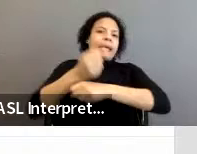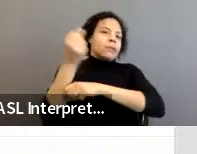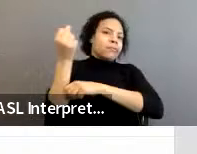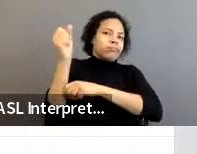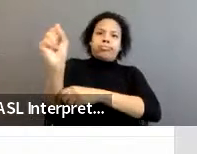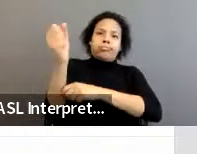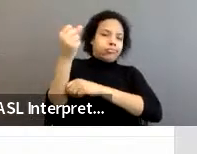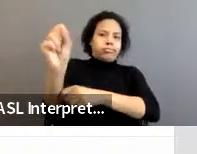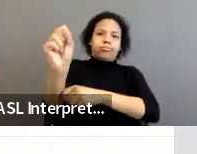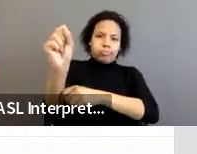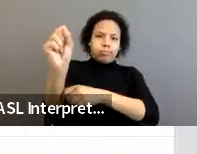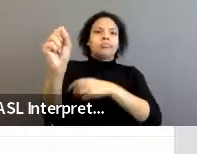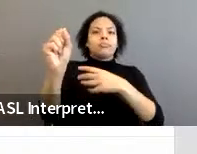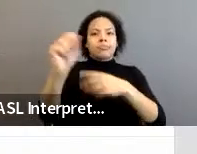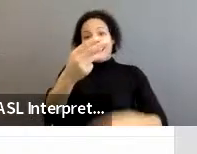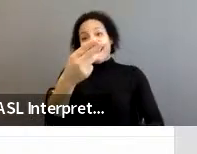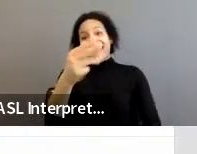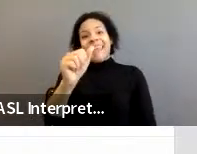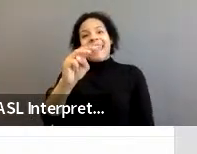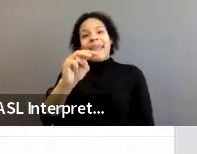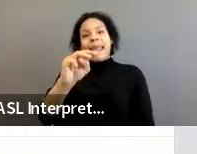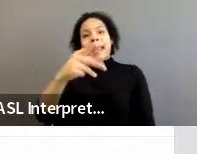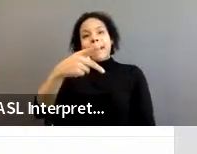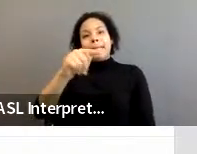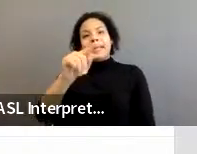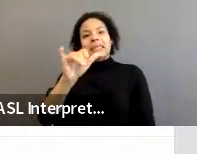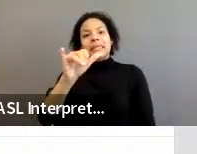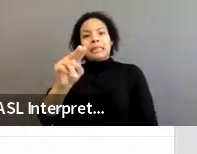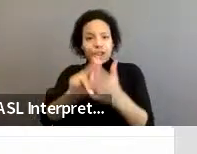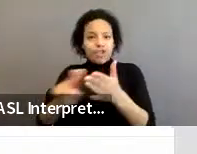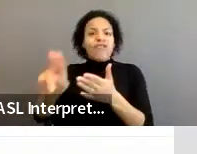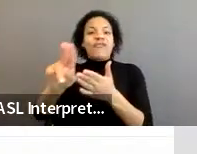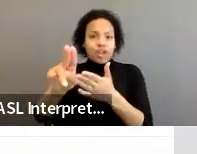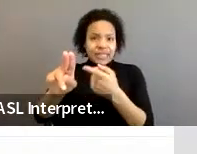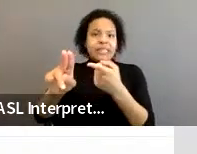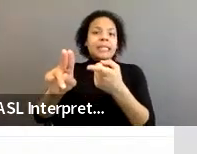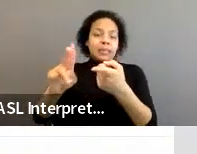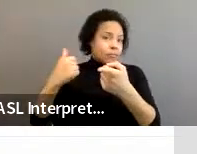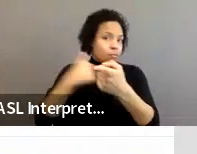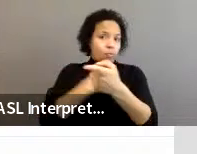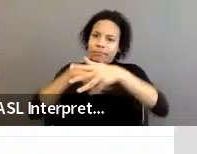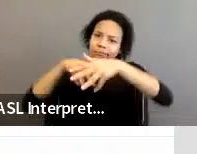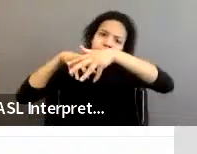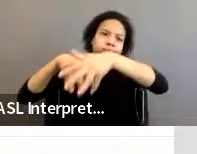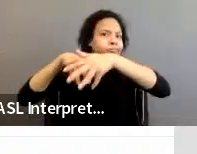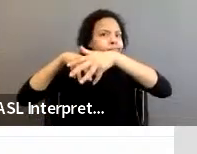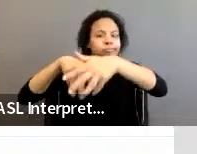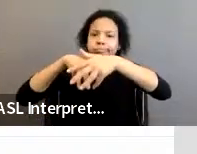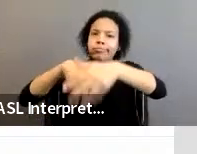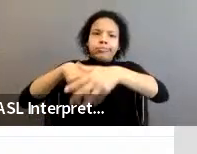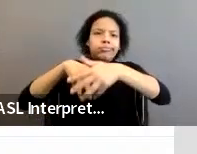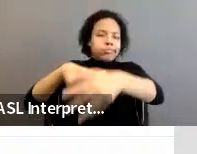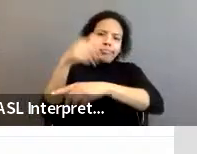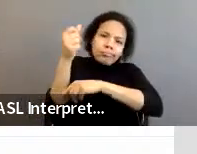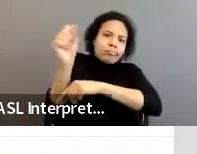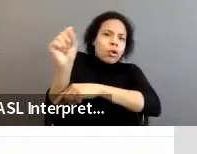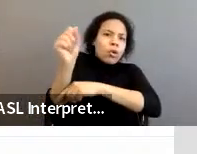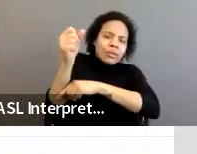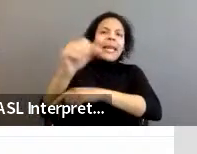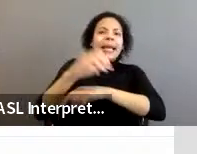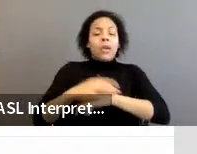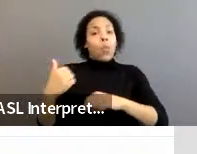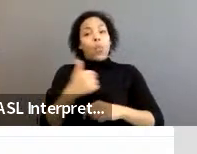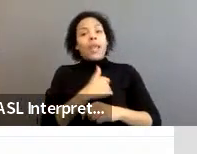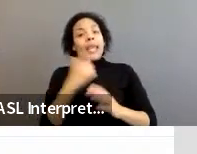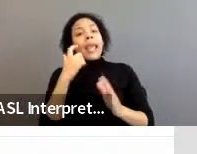at the actual graduation, and we acknowledged the presence of the president.